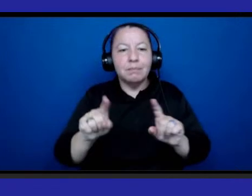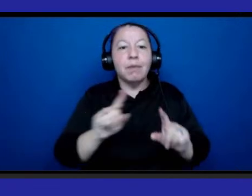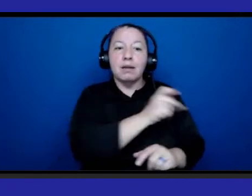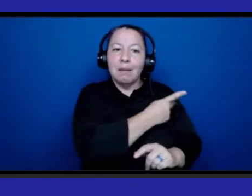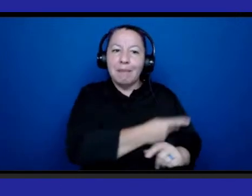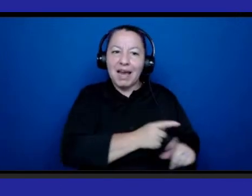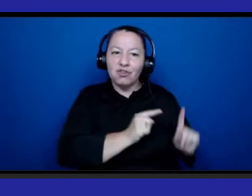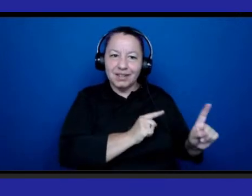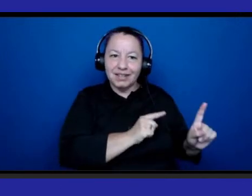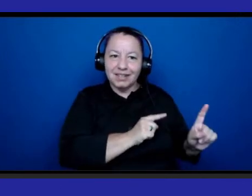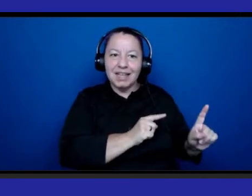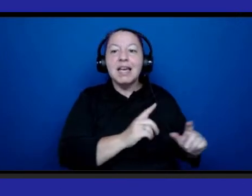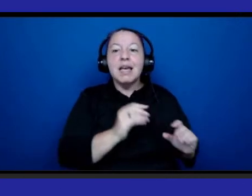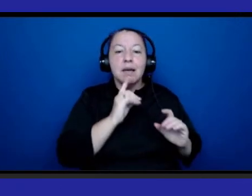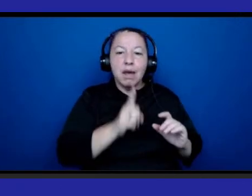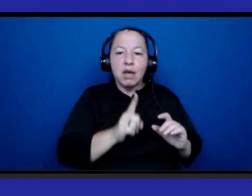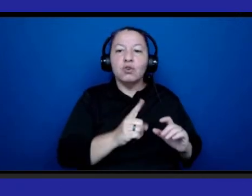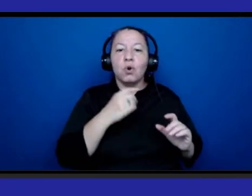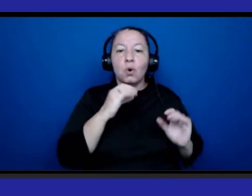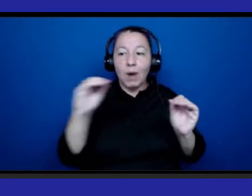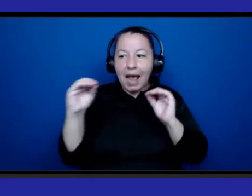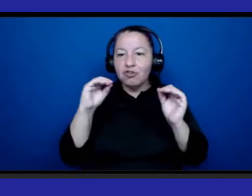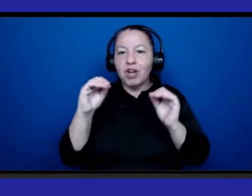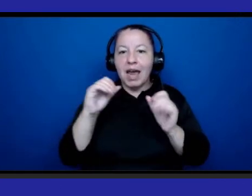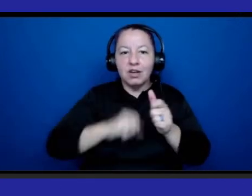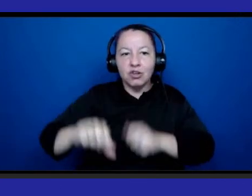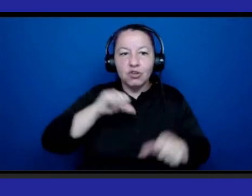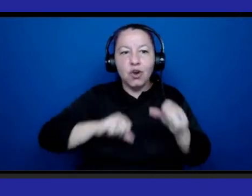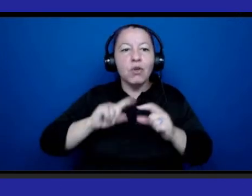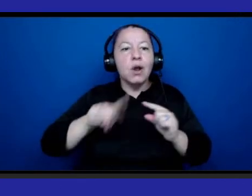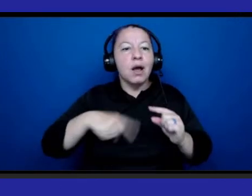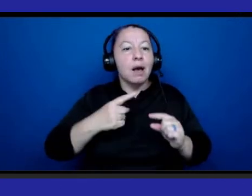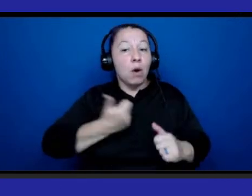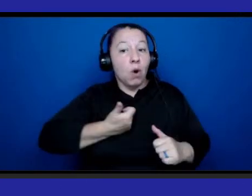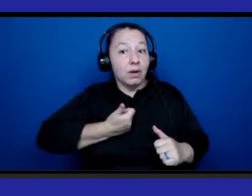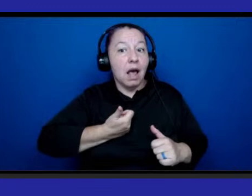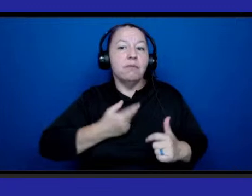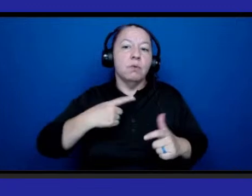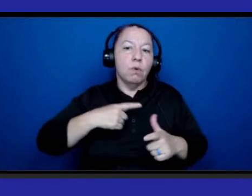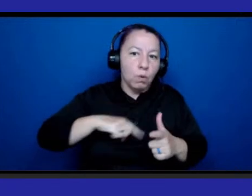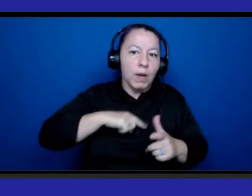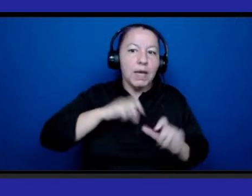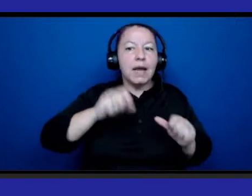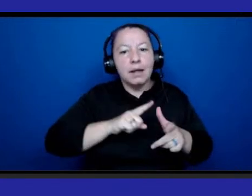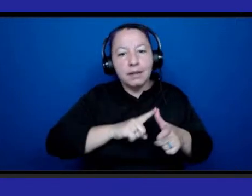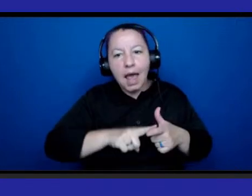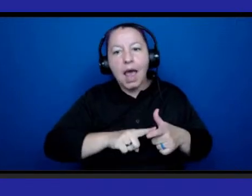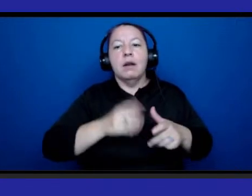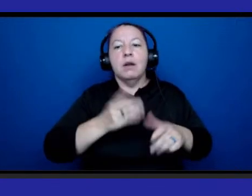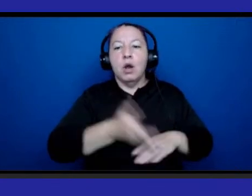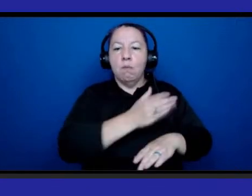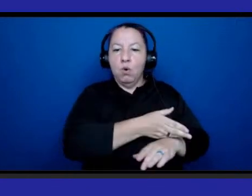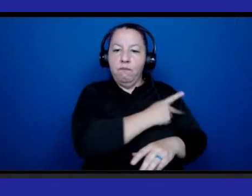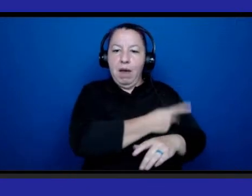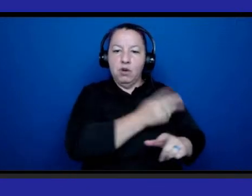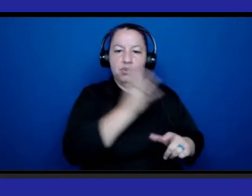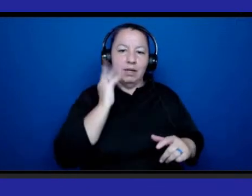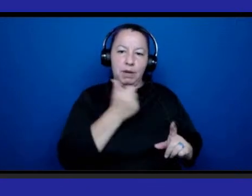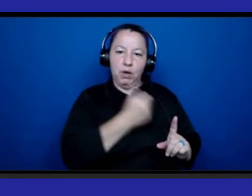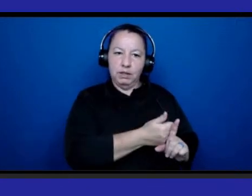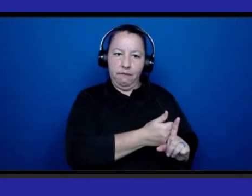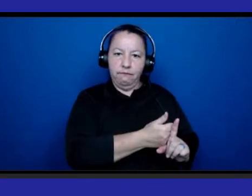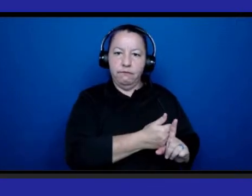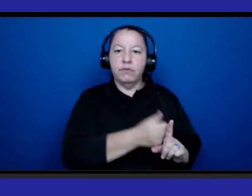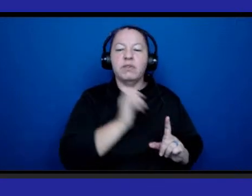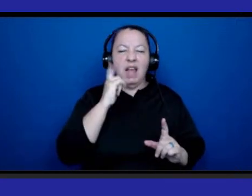that we're educating one another about ourselves so that we can then improve the patient experience. And so I think that's where labor has really